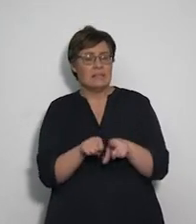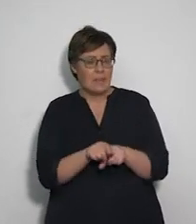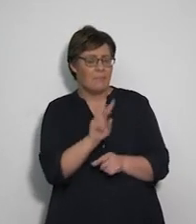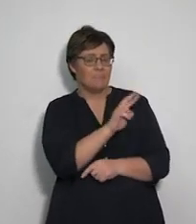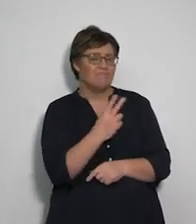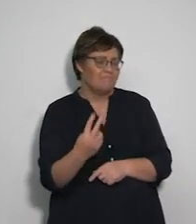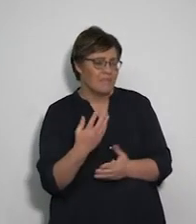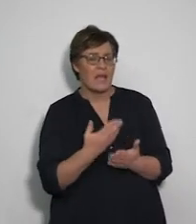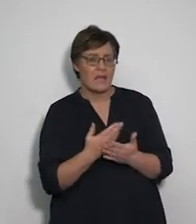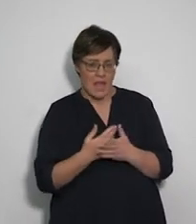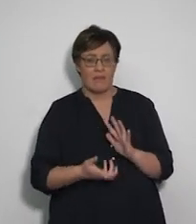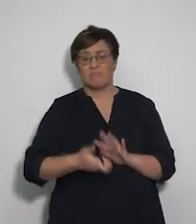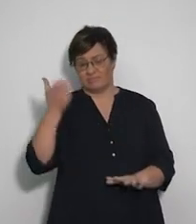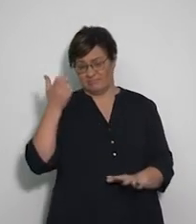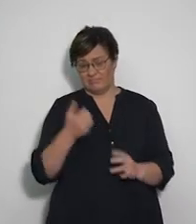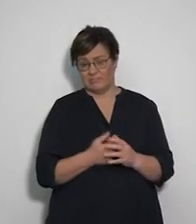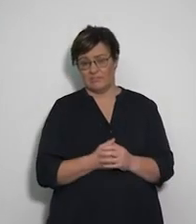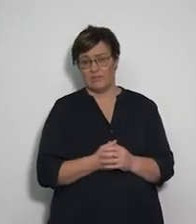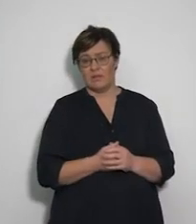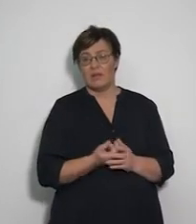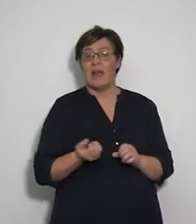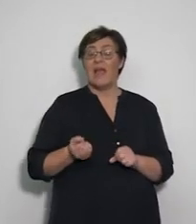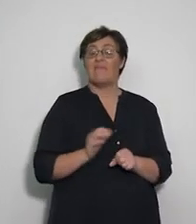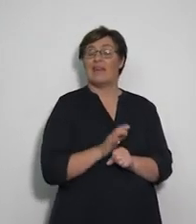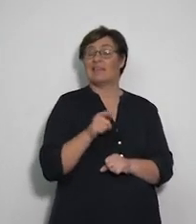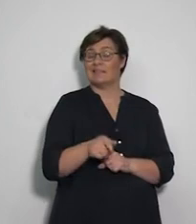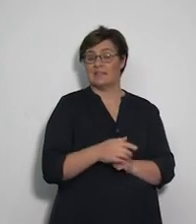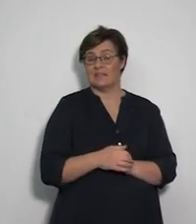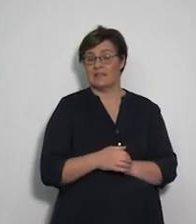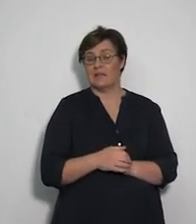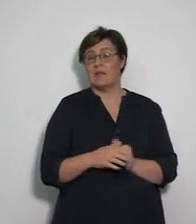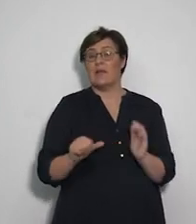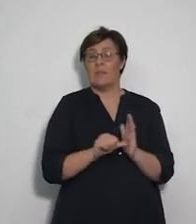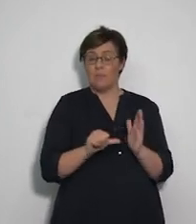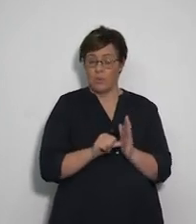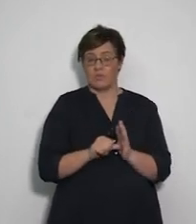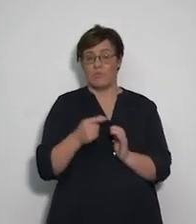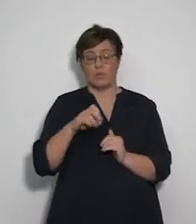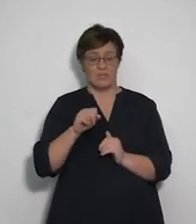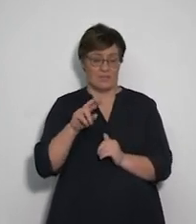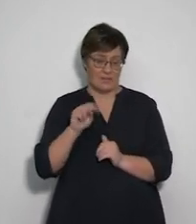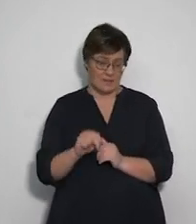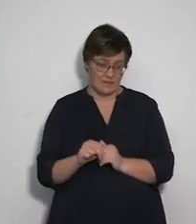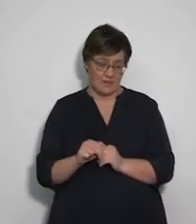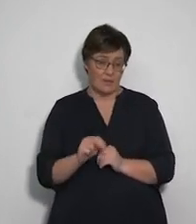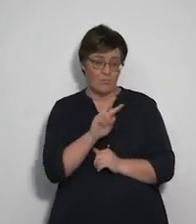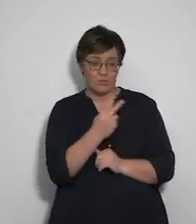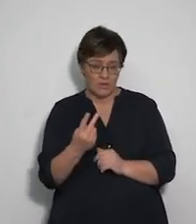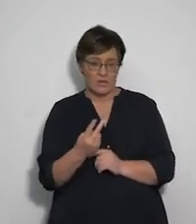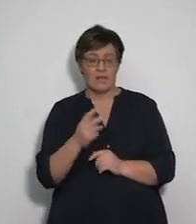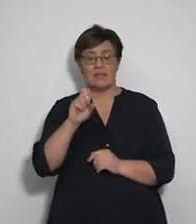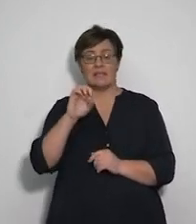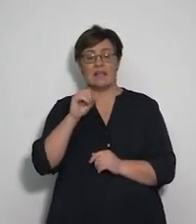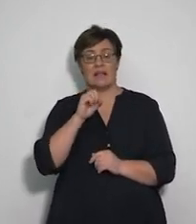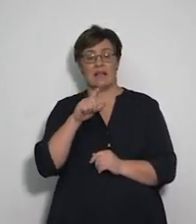certain mutations can be harmful, where it affects, in this case, an important protein. And we know that mutations like